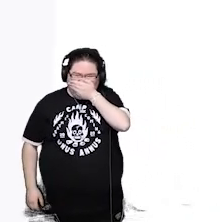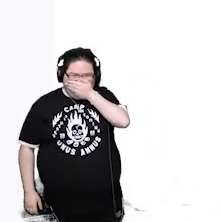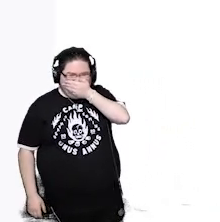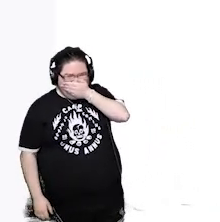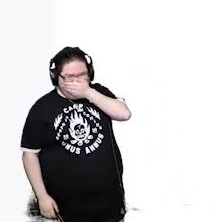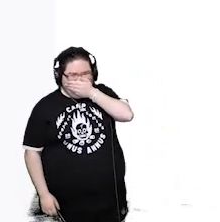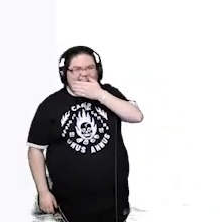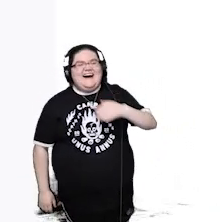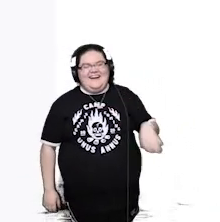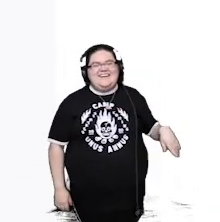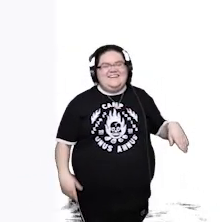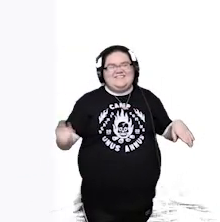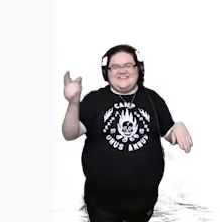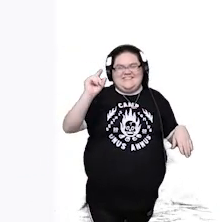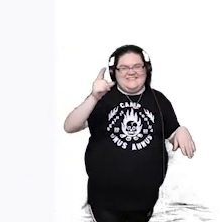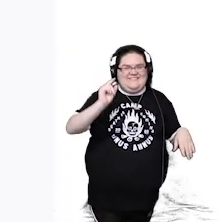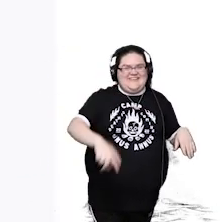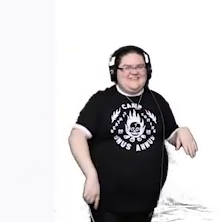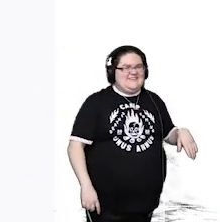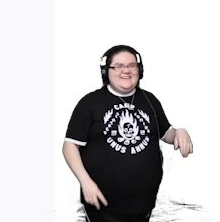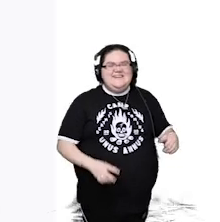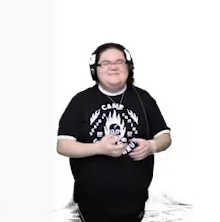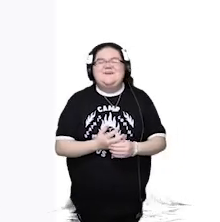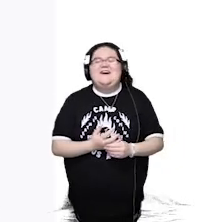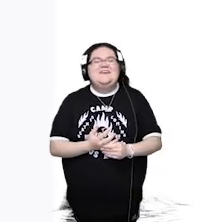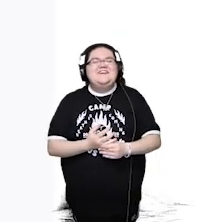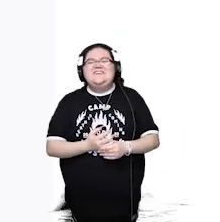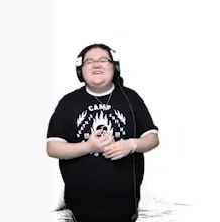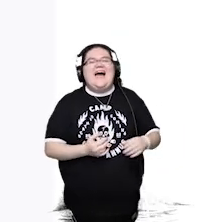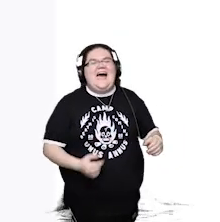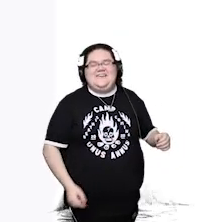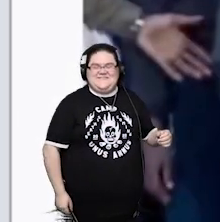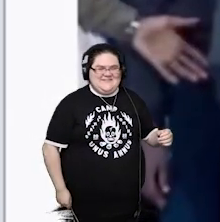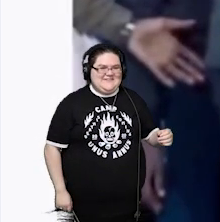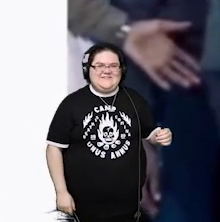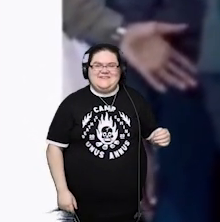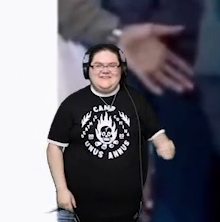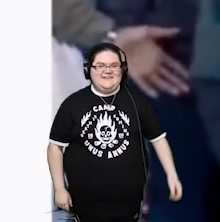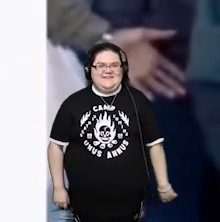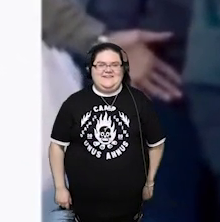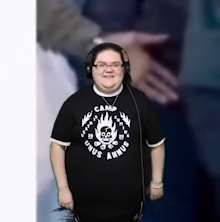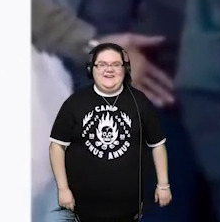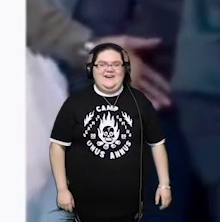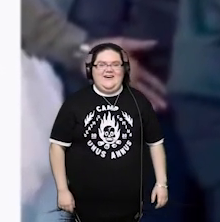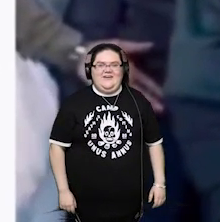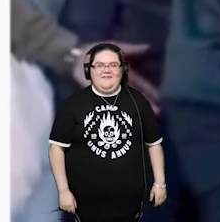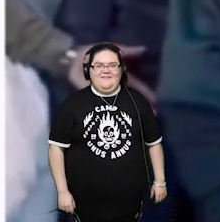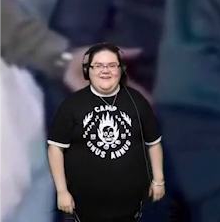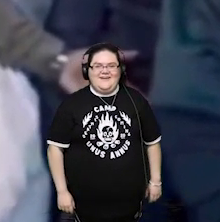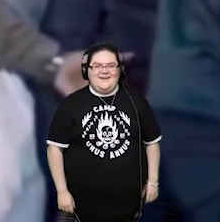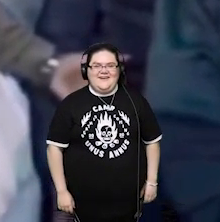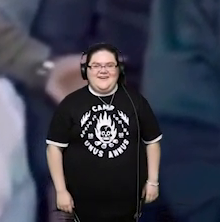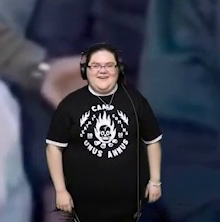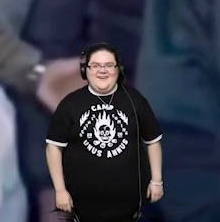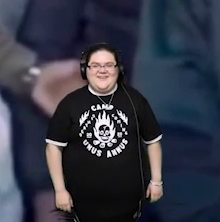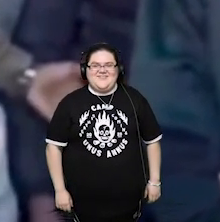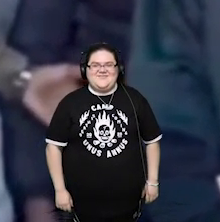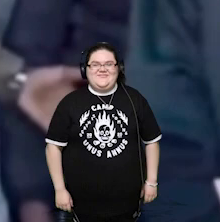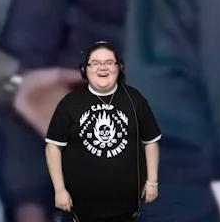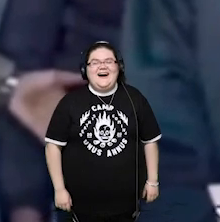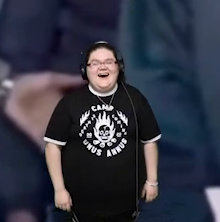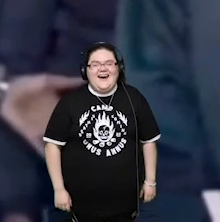Funny because it might be true. I'm keeping this. That's the bro. You have to. Meme template. Oh my goodness, it's me and the